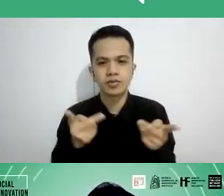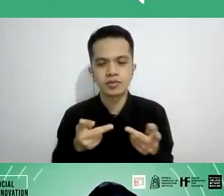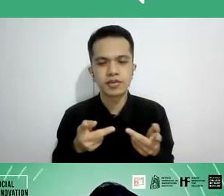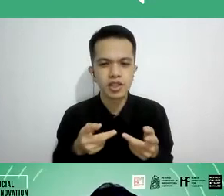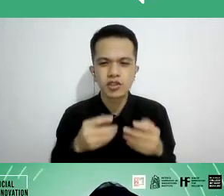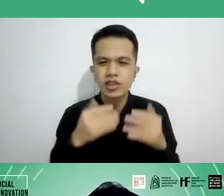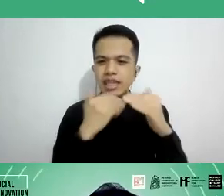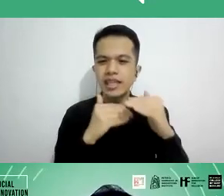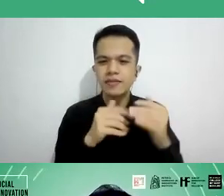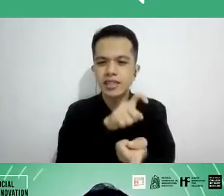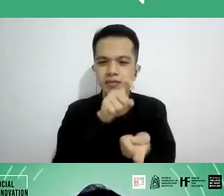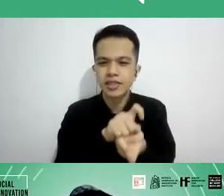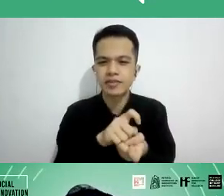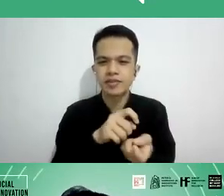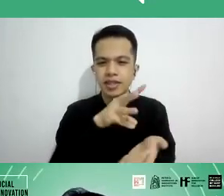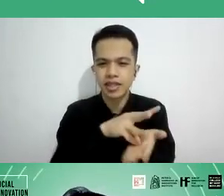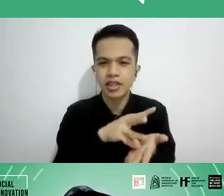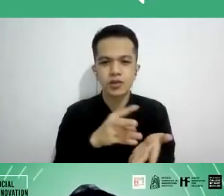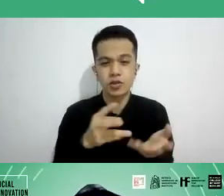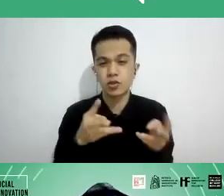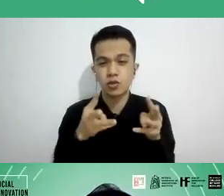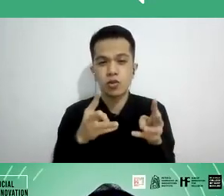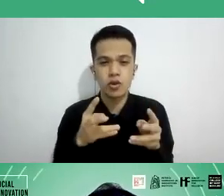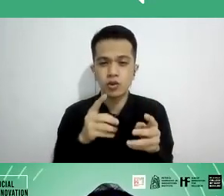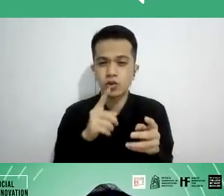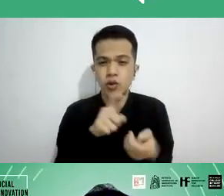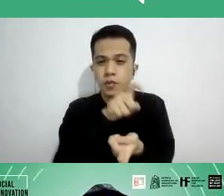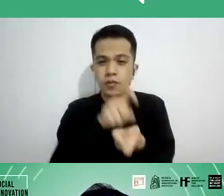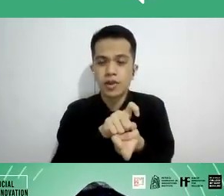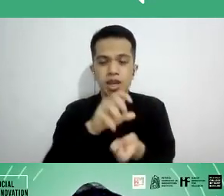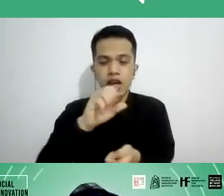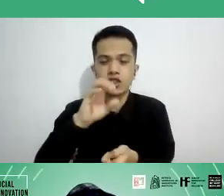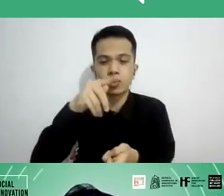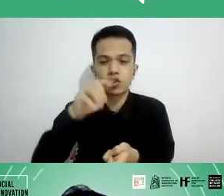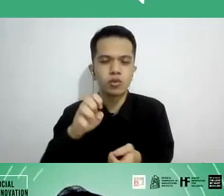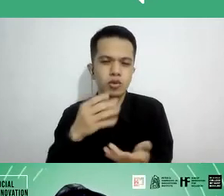limited to a specific area with, in a way, a very specific scope, it's a good